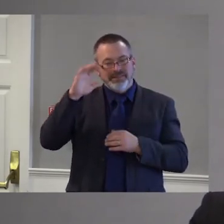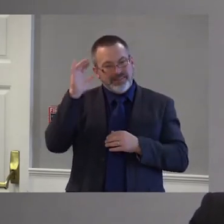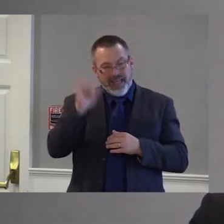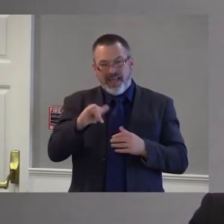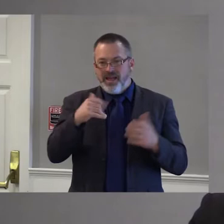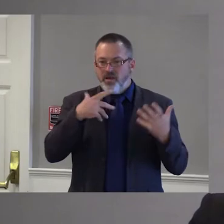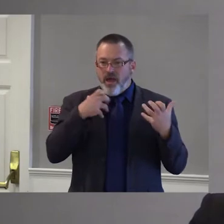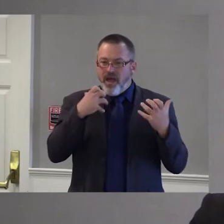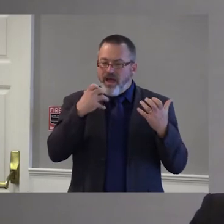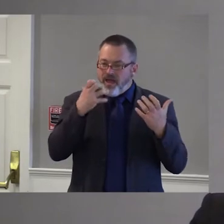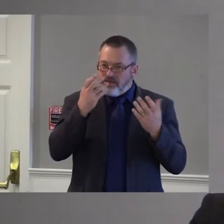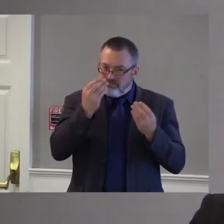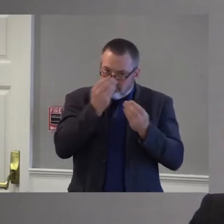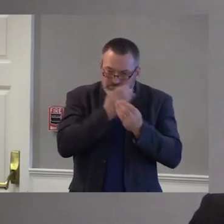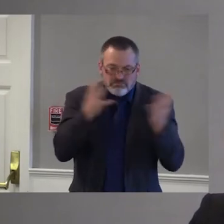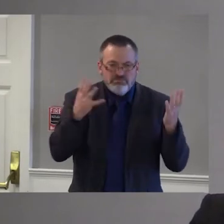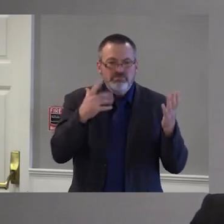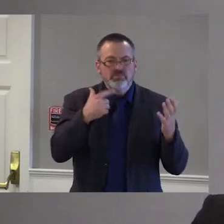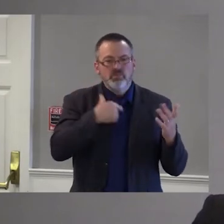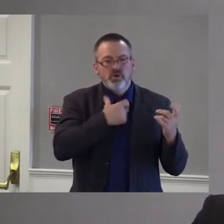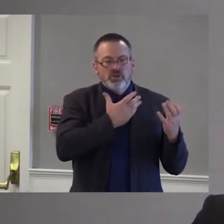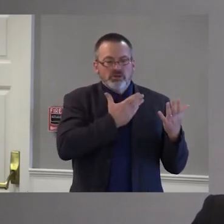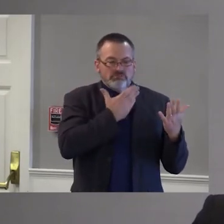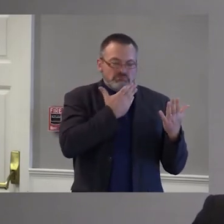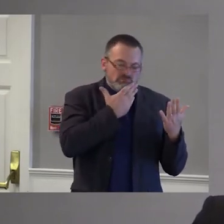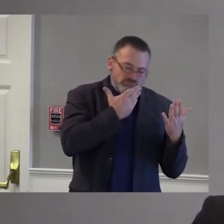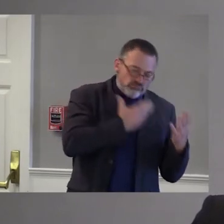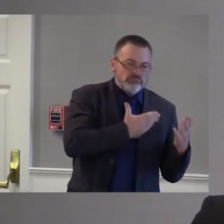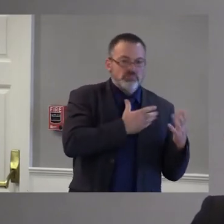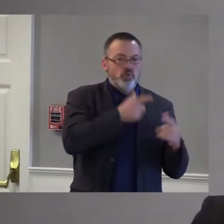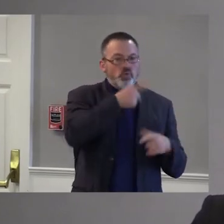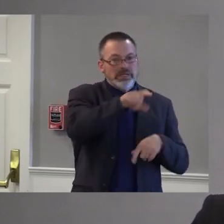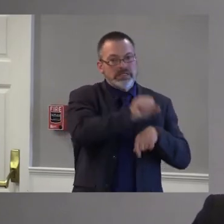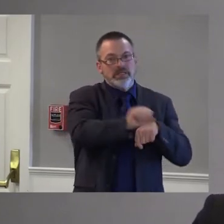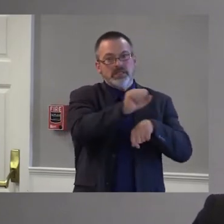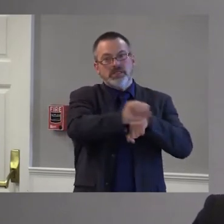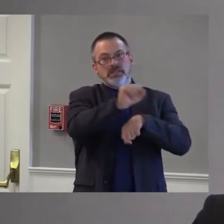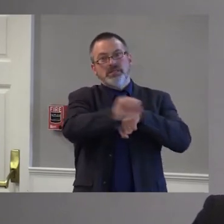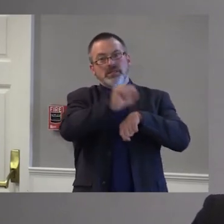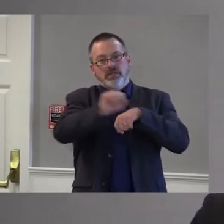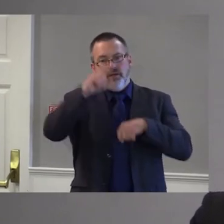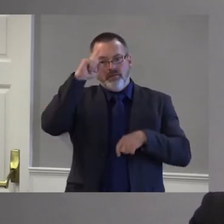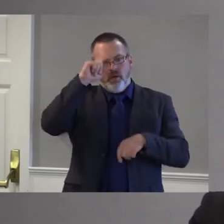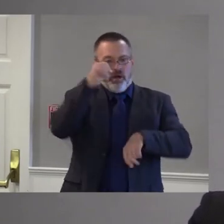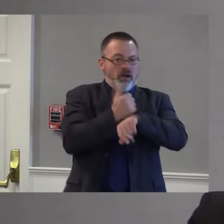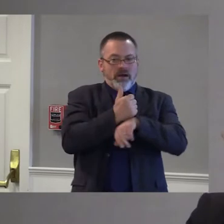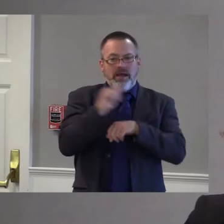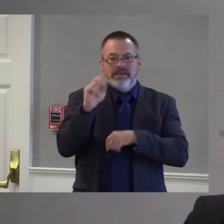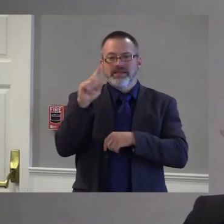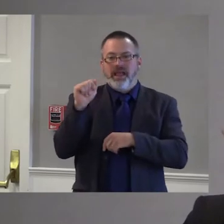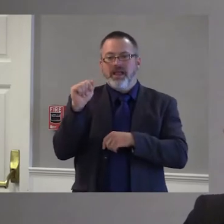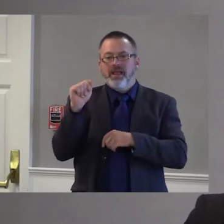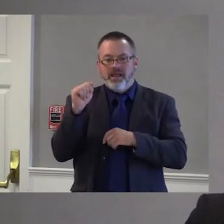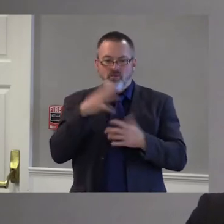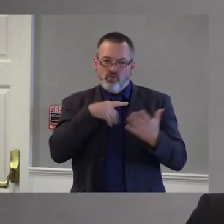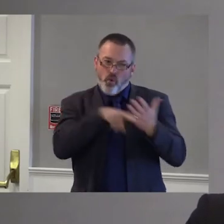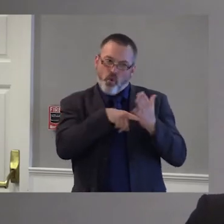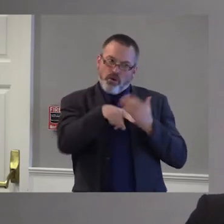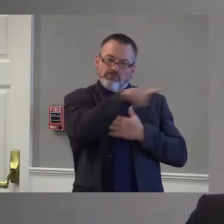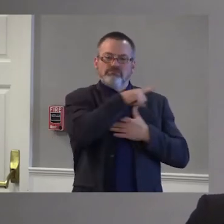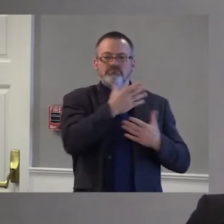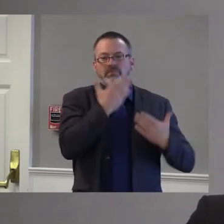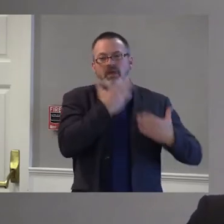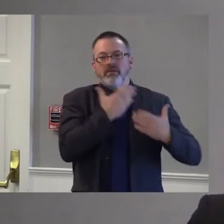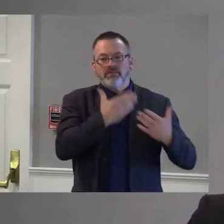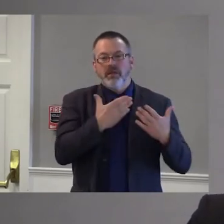advocates whose years of tireless efforts in fighting for this critically important legislation brought the ADA into existence